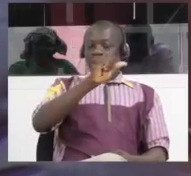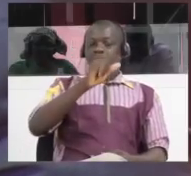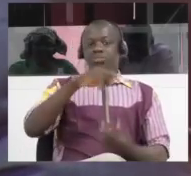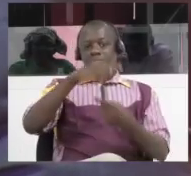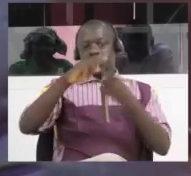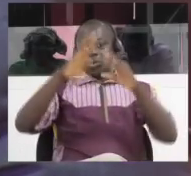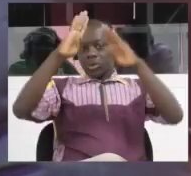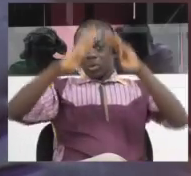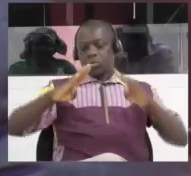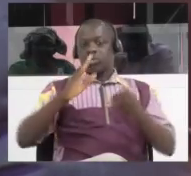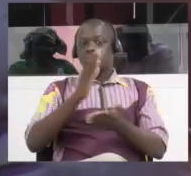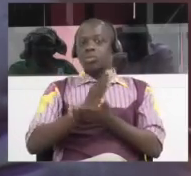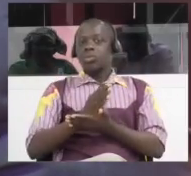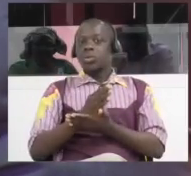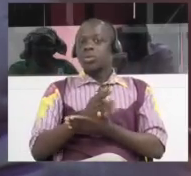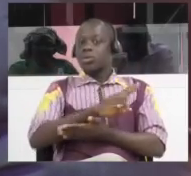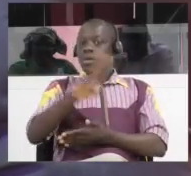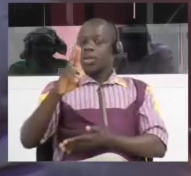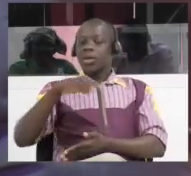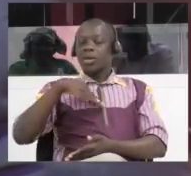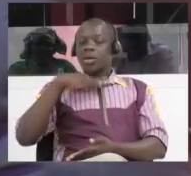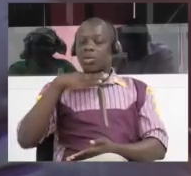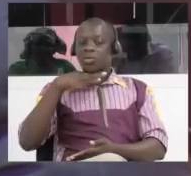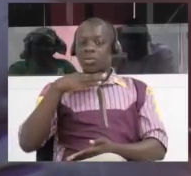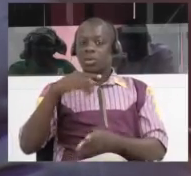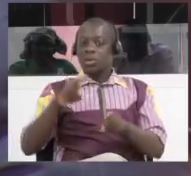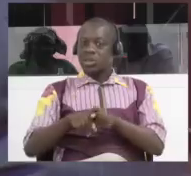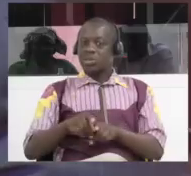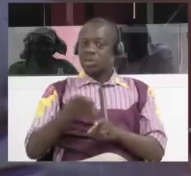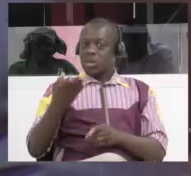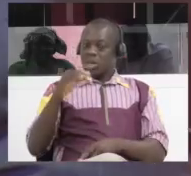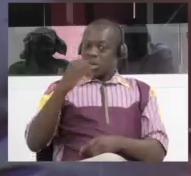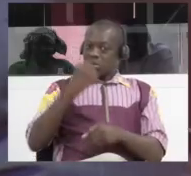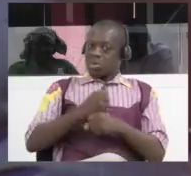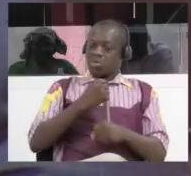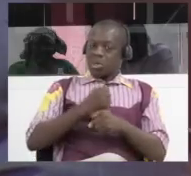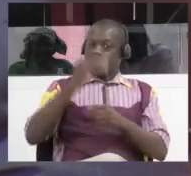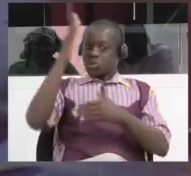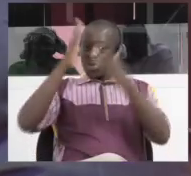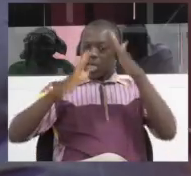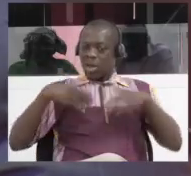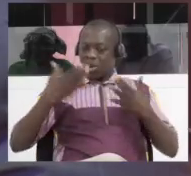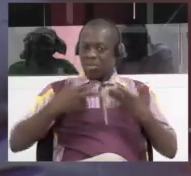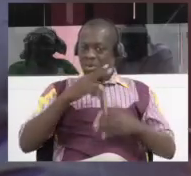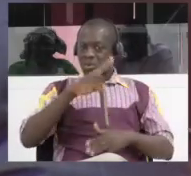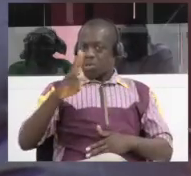said it was inadequate. Was that also a source of disgruntlement?